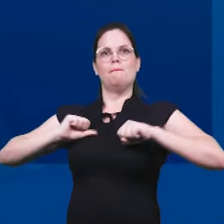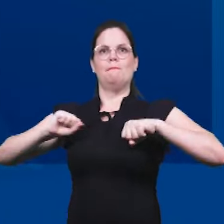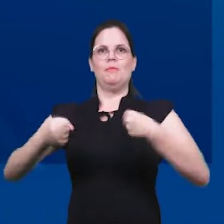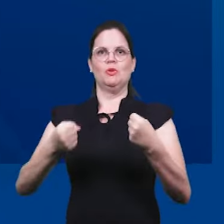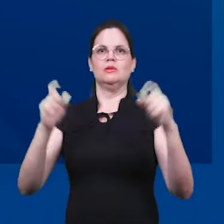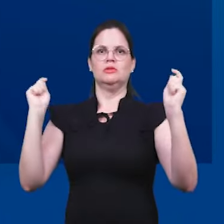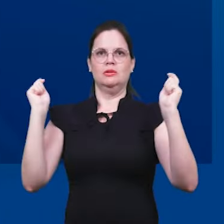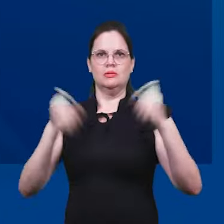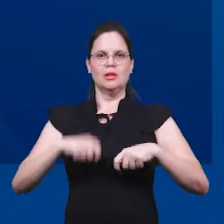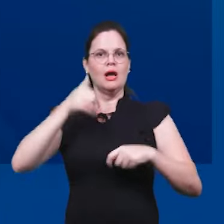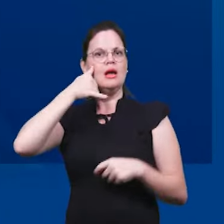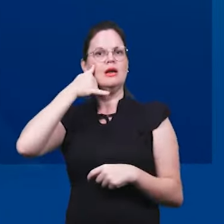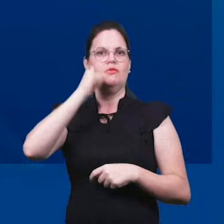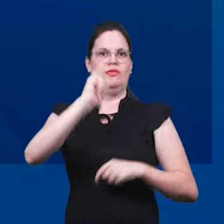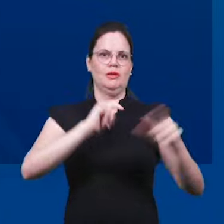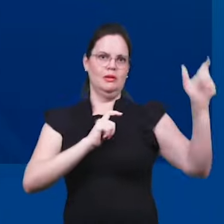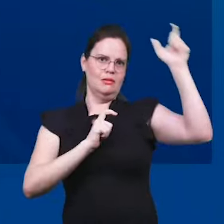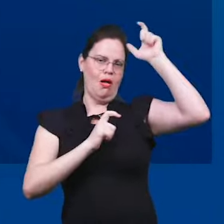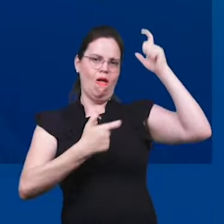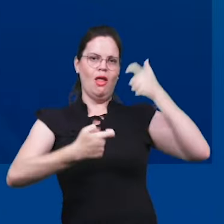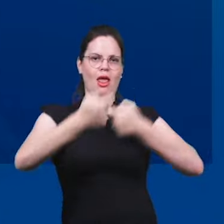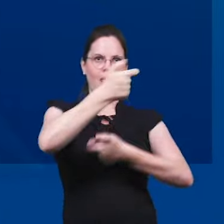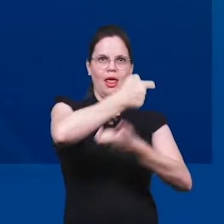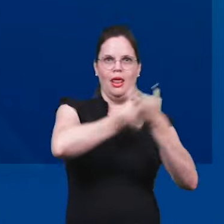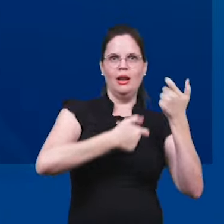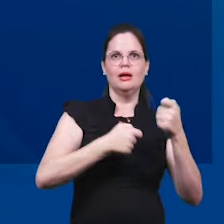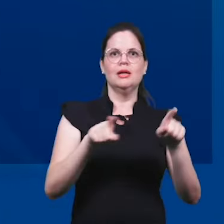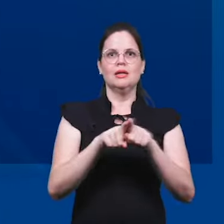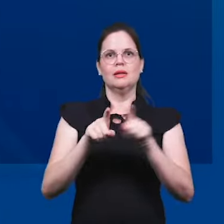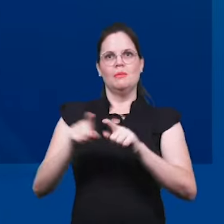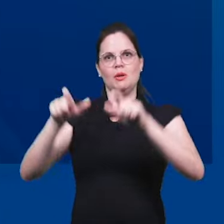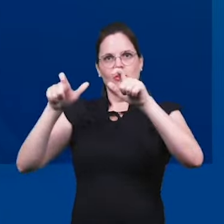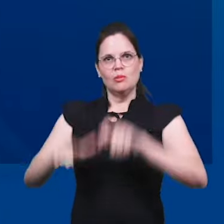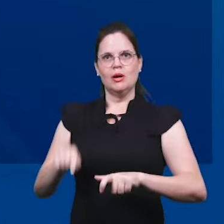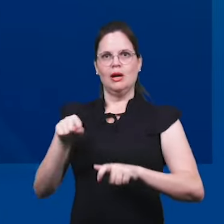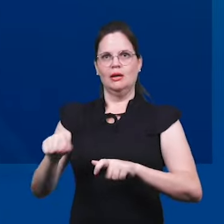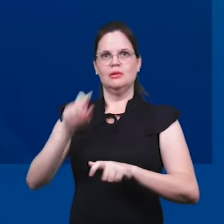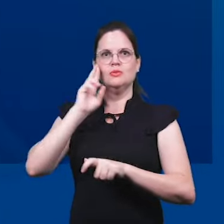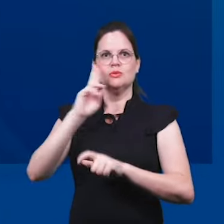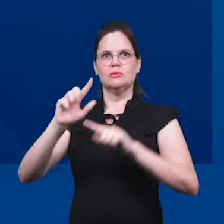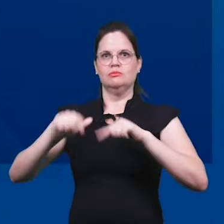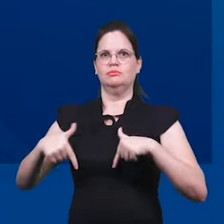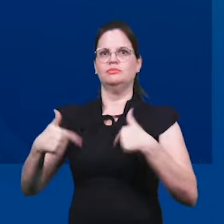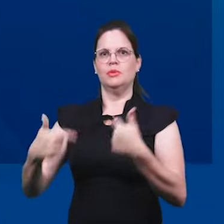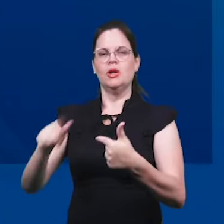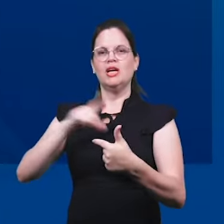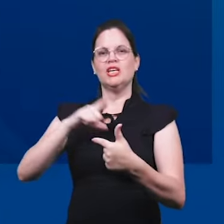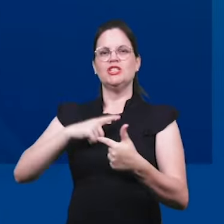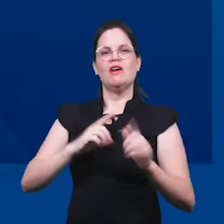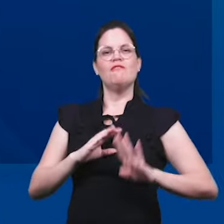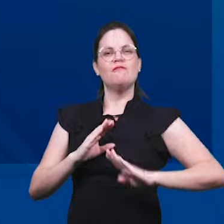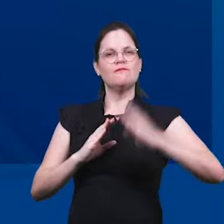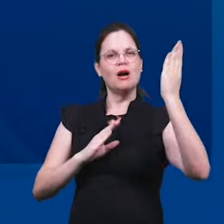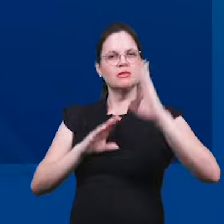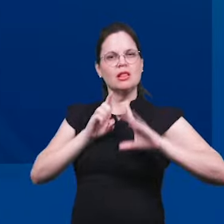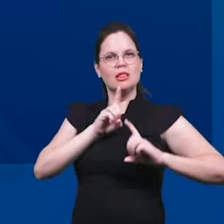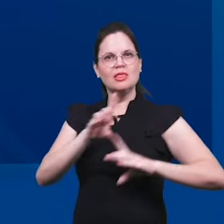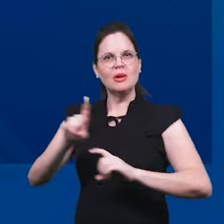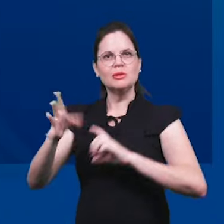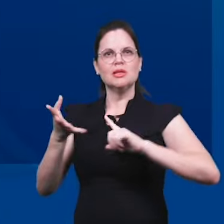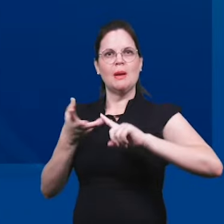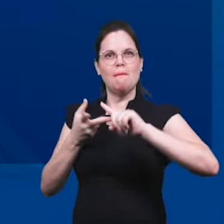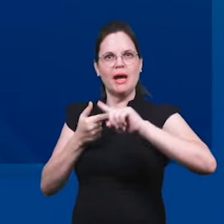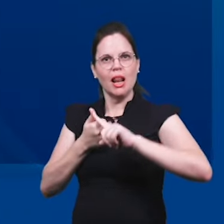the adversary's actions. In that time, the Lord's operation combated all the false doctrines within